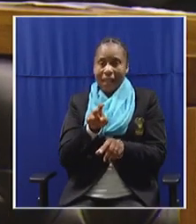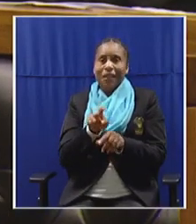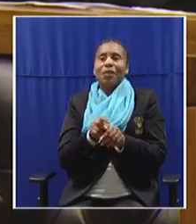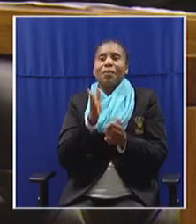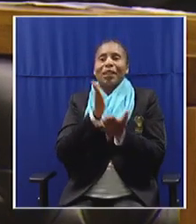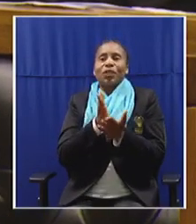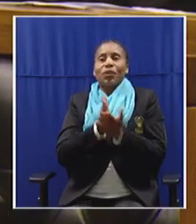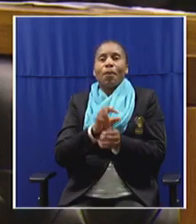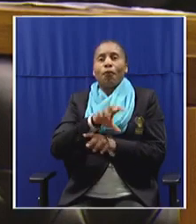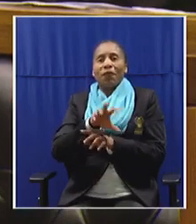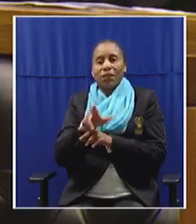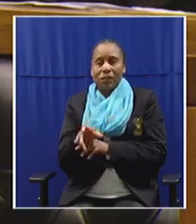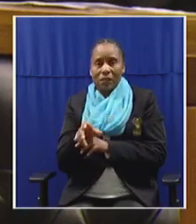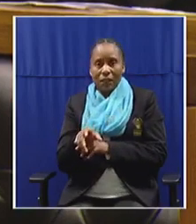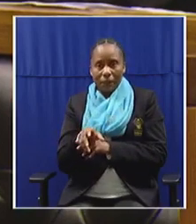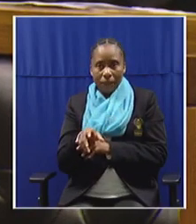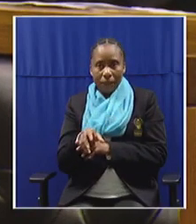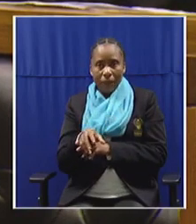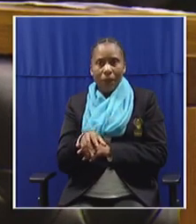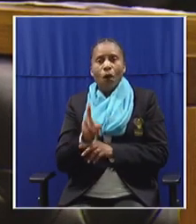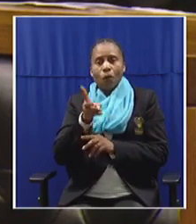Sisebenzisane no-Mayor wendawo.